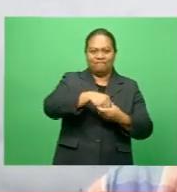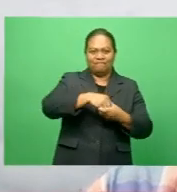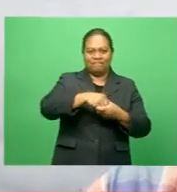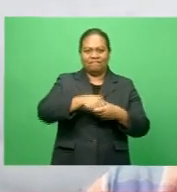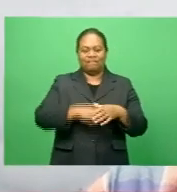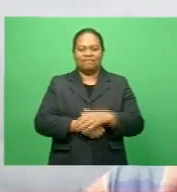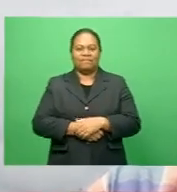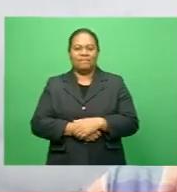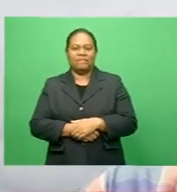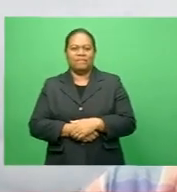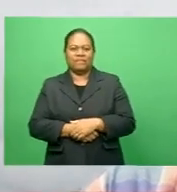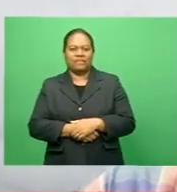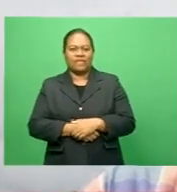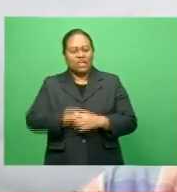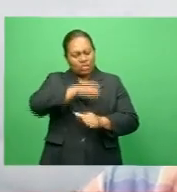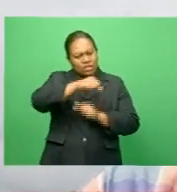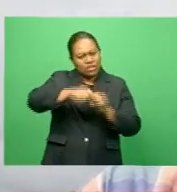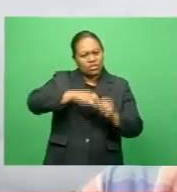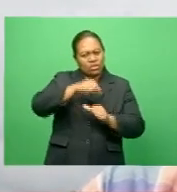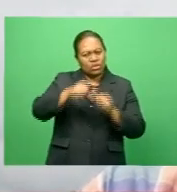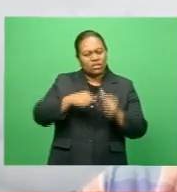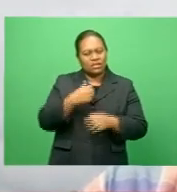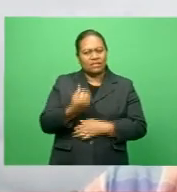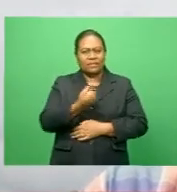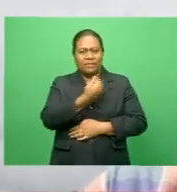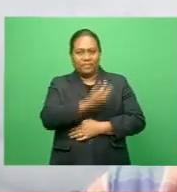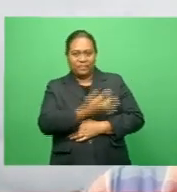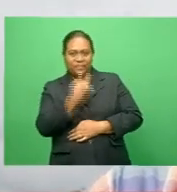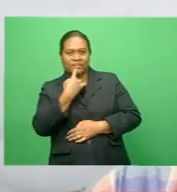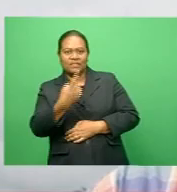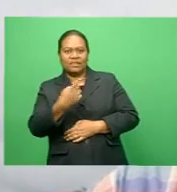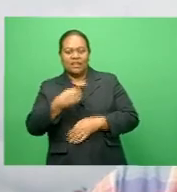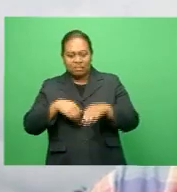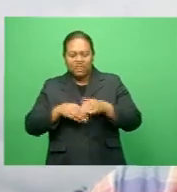that an association be established for Lautoka,